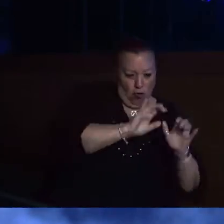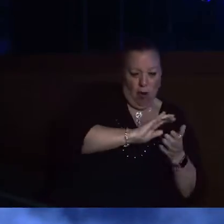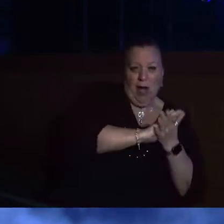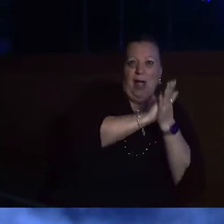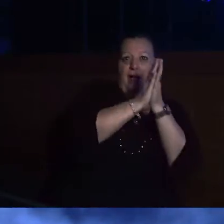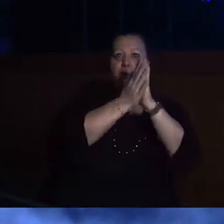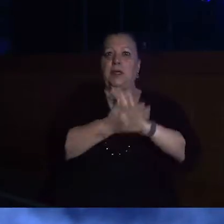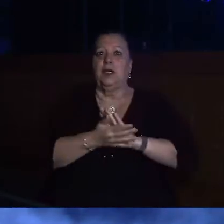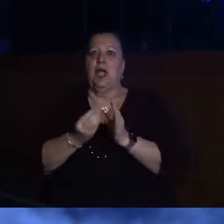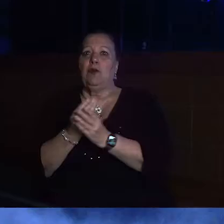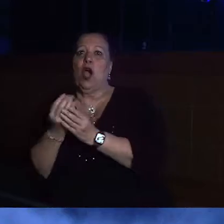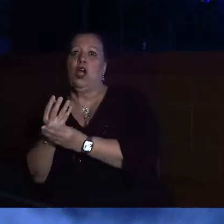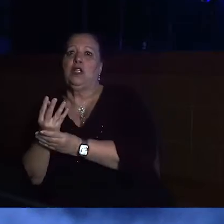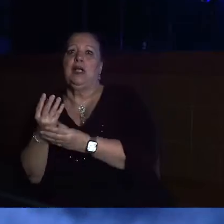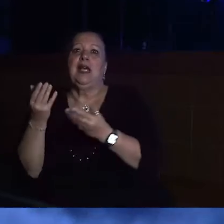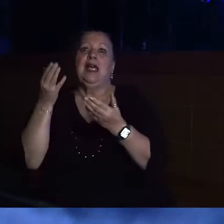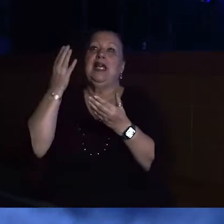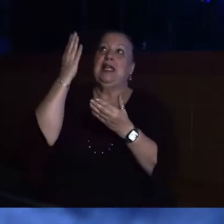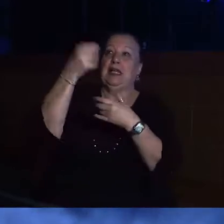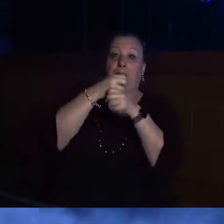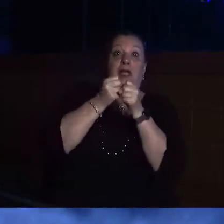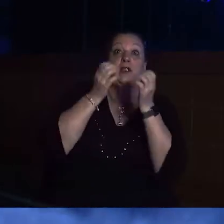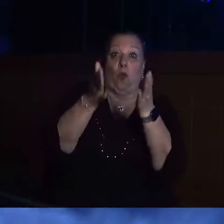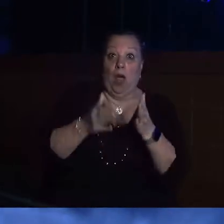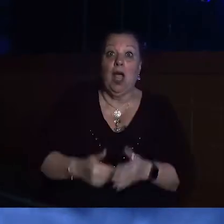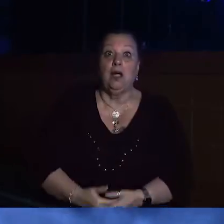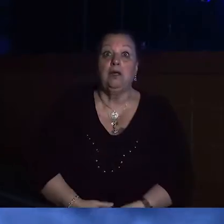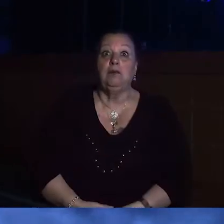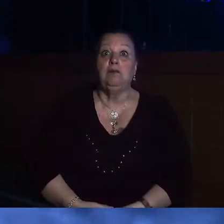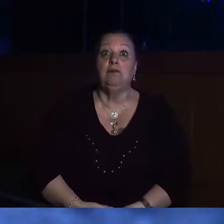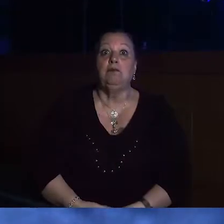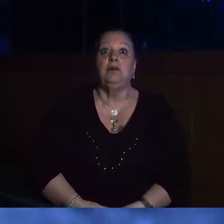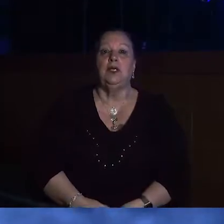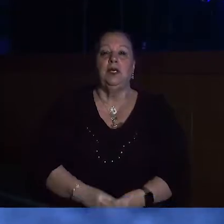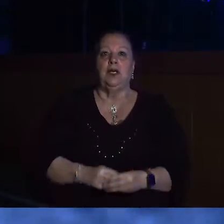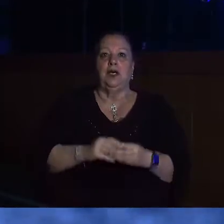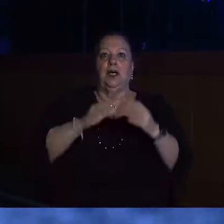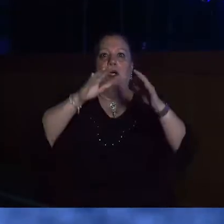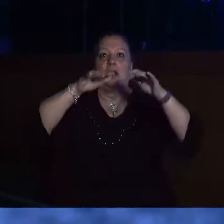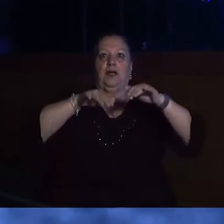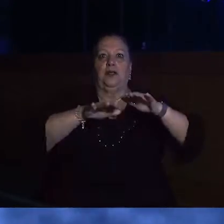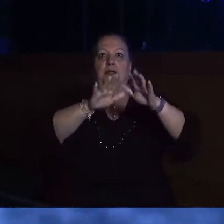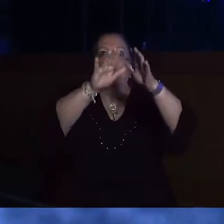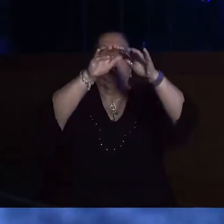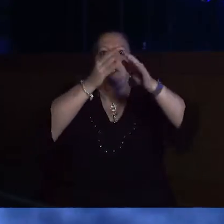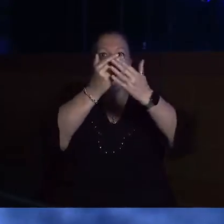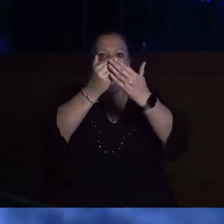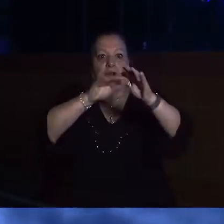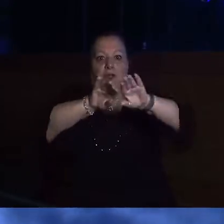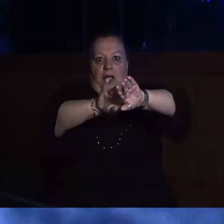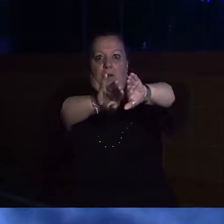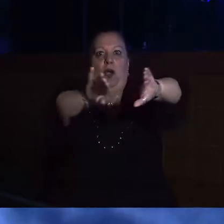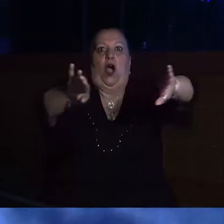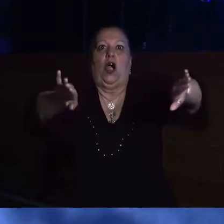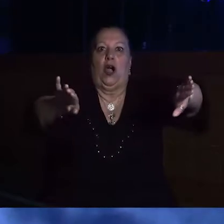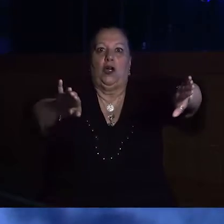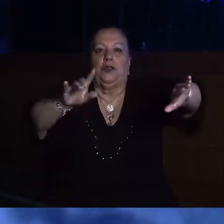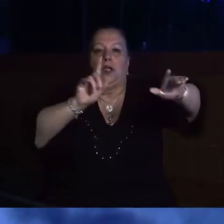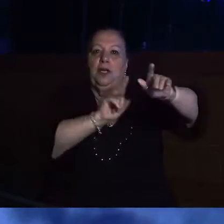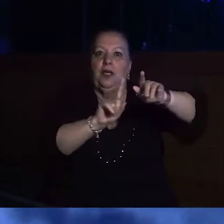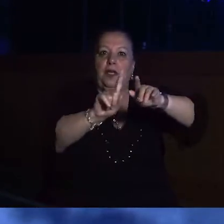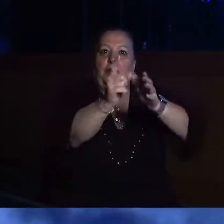into gardens. He makes a way. The seas that are before us, He parts. He goes before